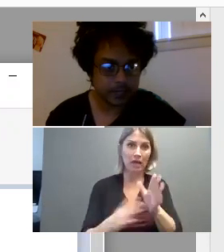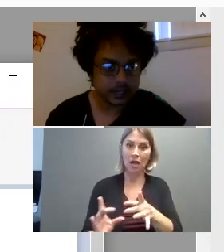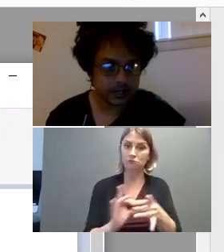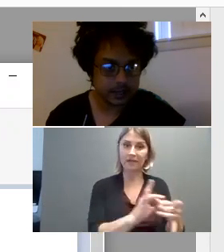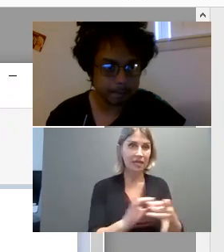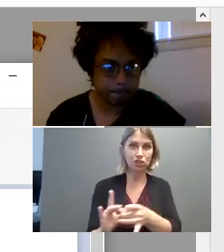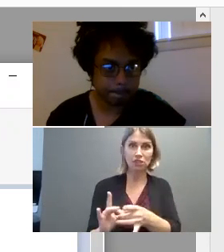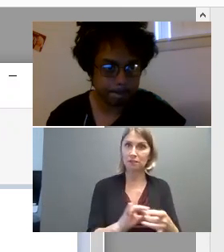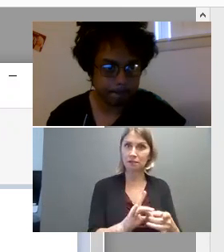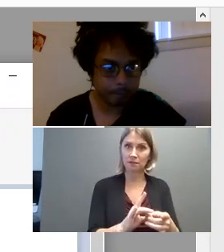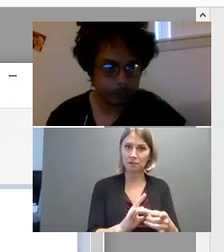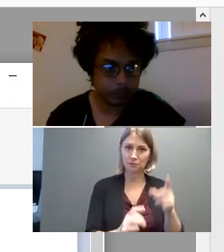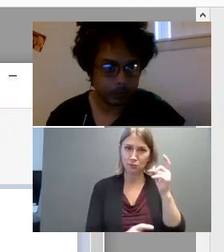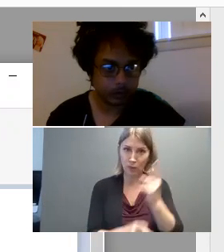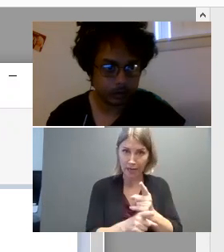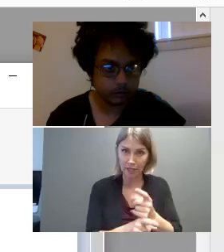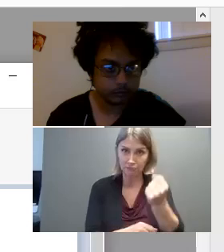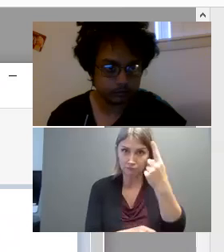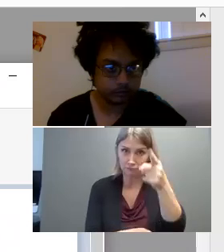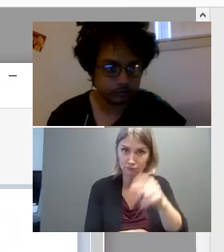Does that make sense?